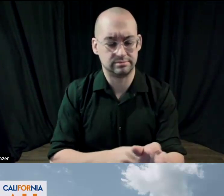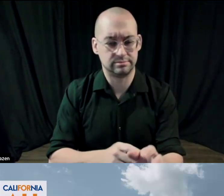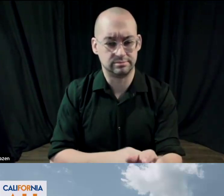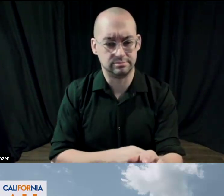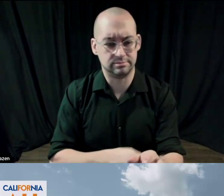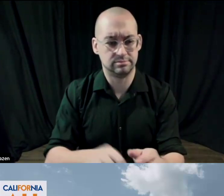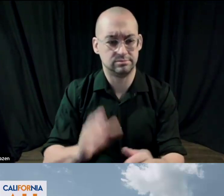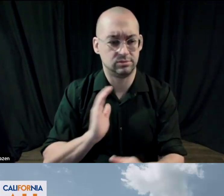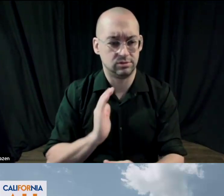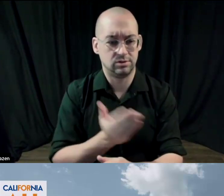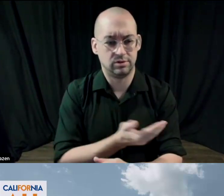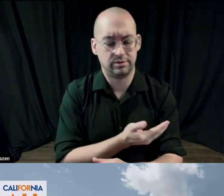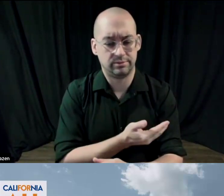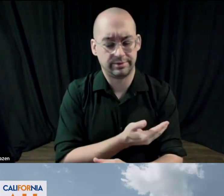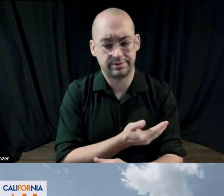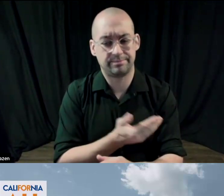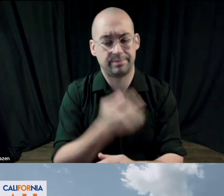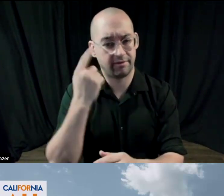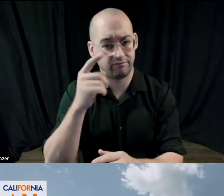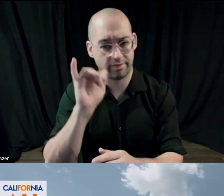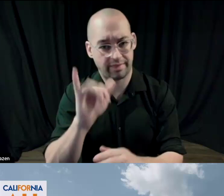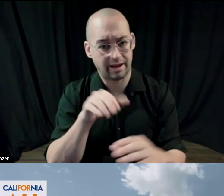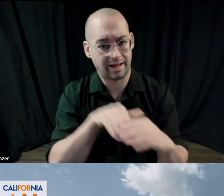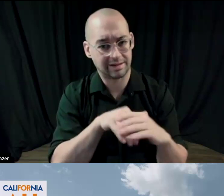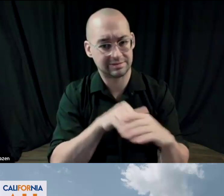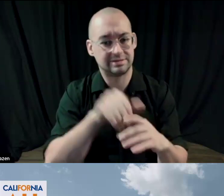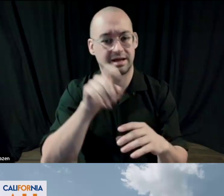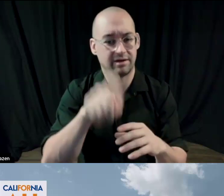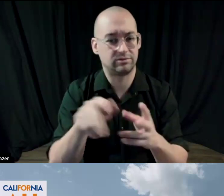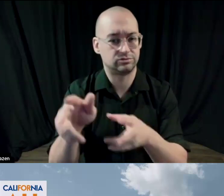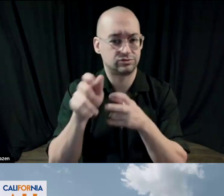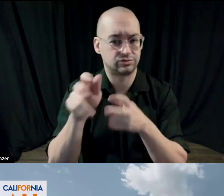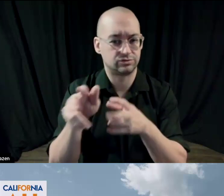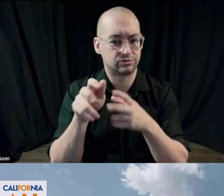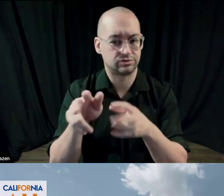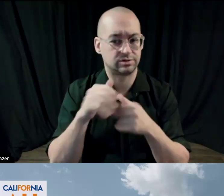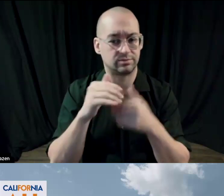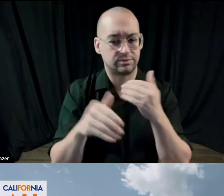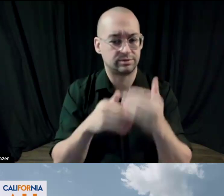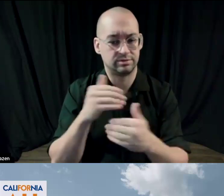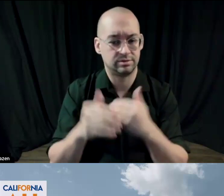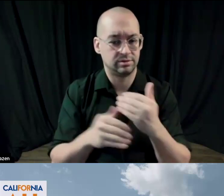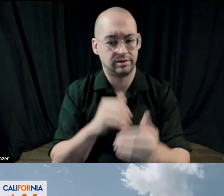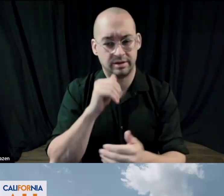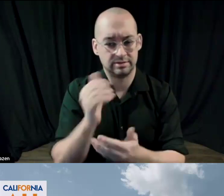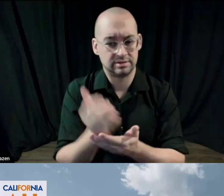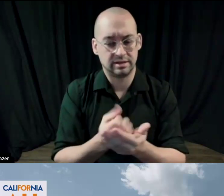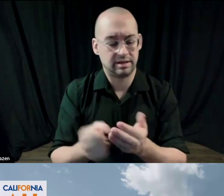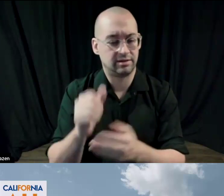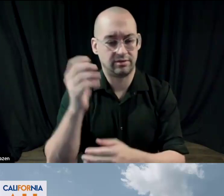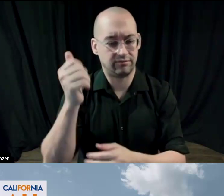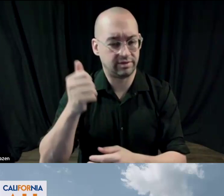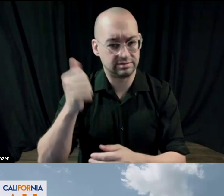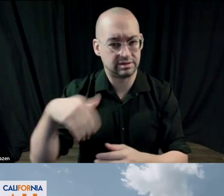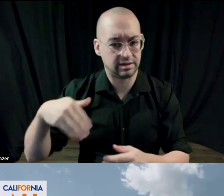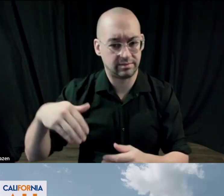we in order for us to access that, that's a drawdown process. So we haven't received any funds